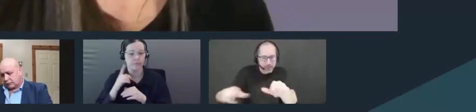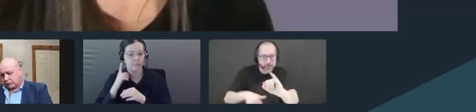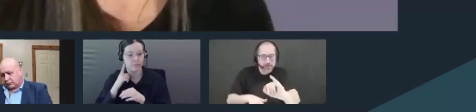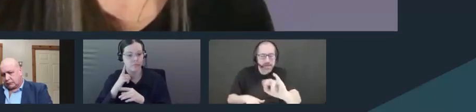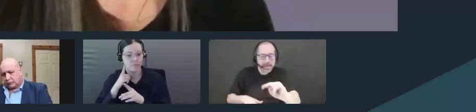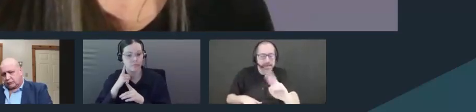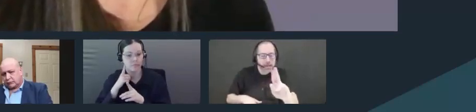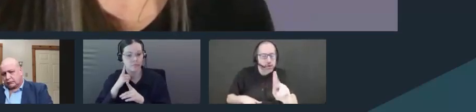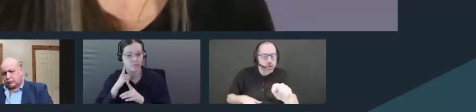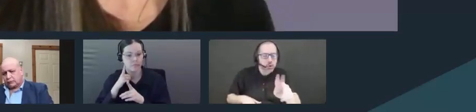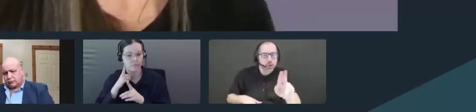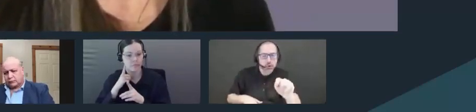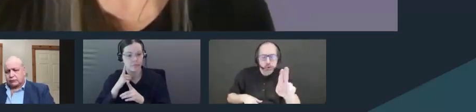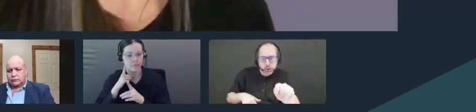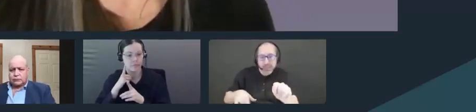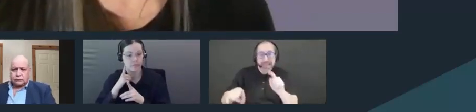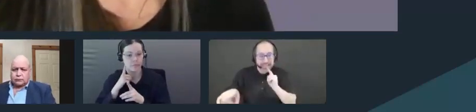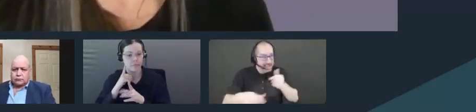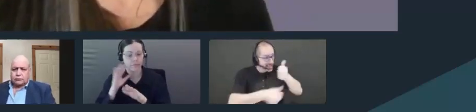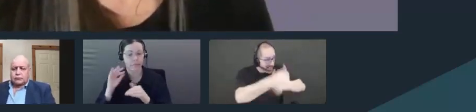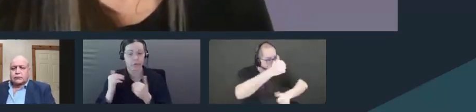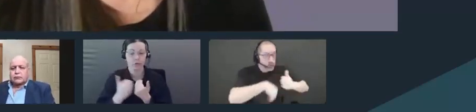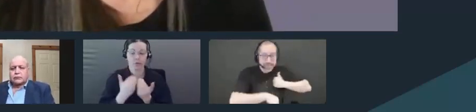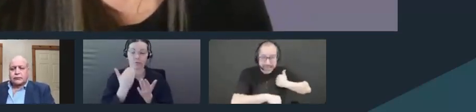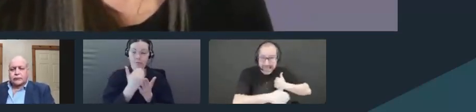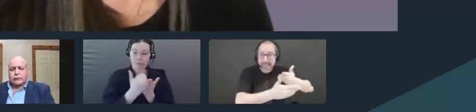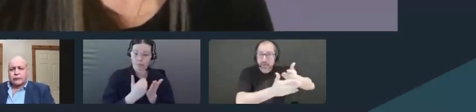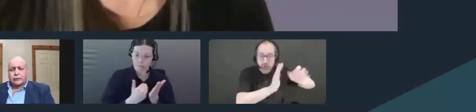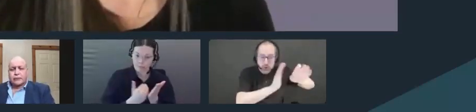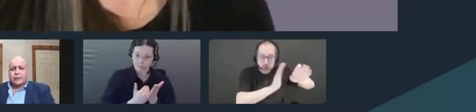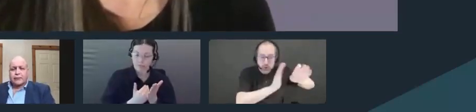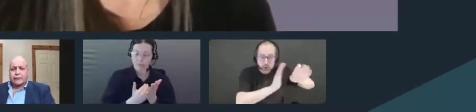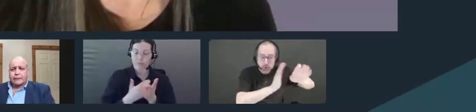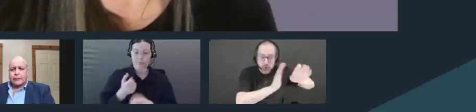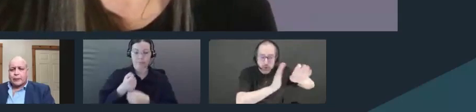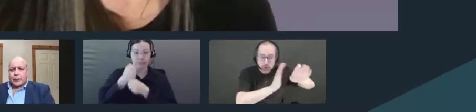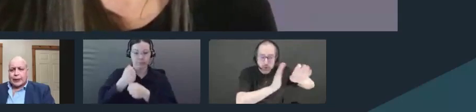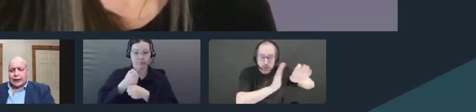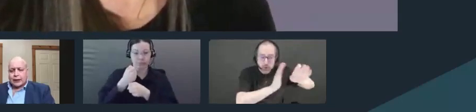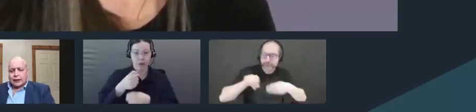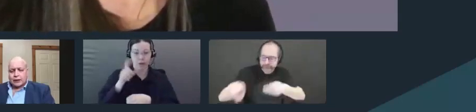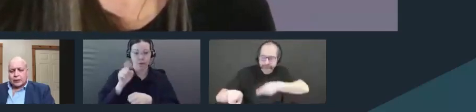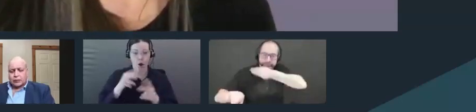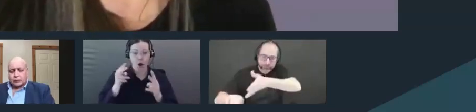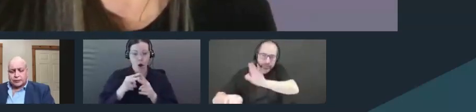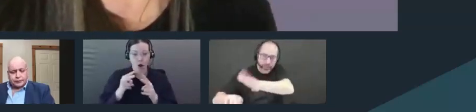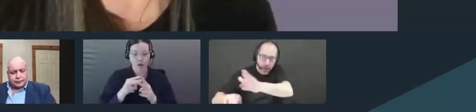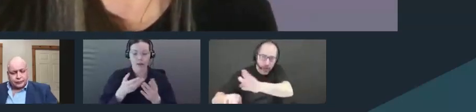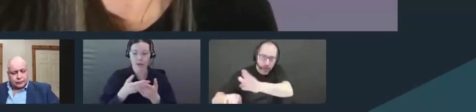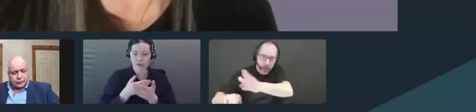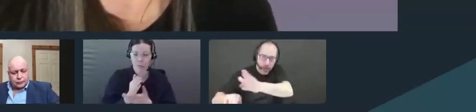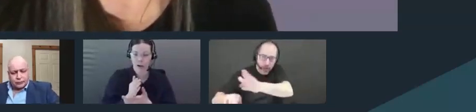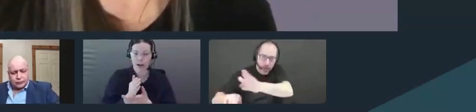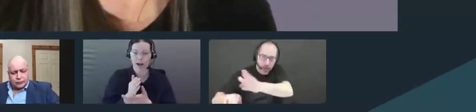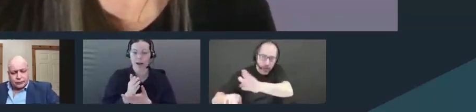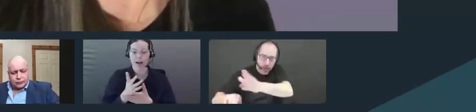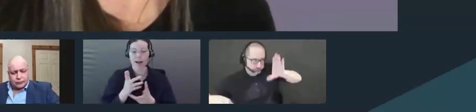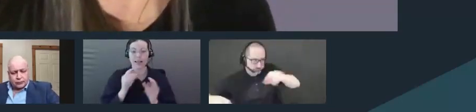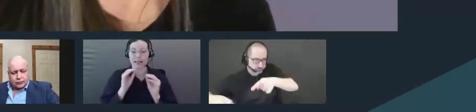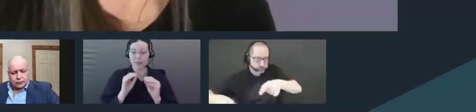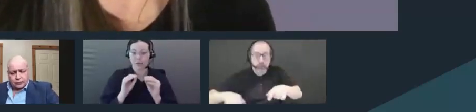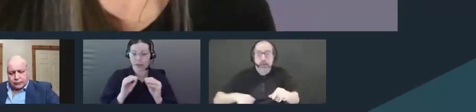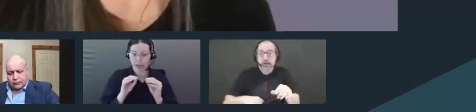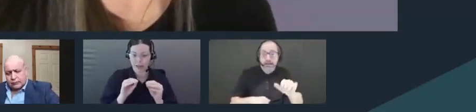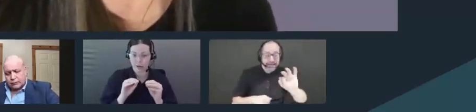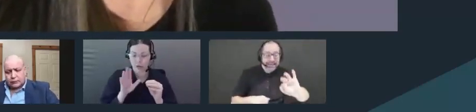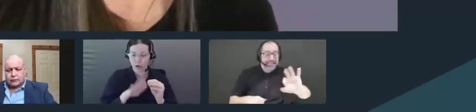Charter of Rights and Freedoms as part of treaty and land claim rights. The 1993 Nunavut Act says the